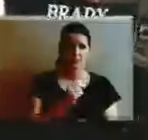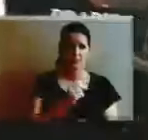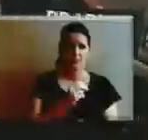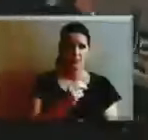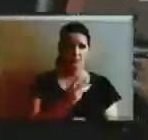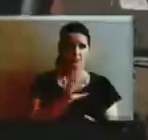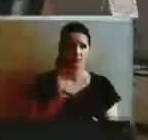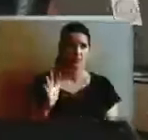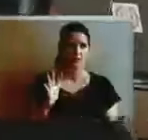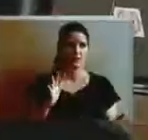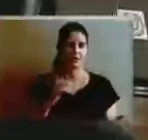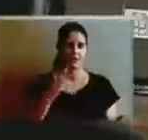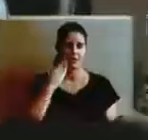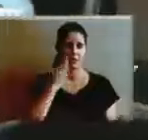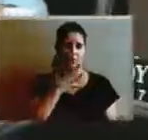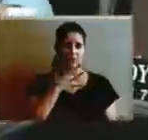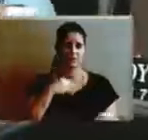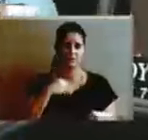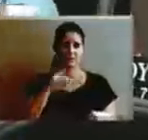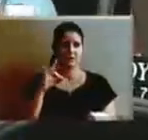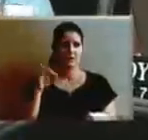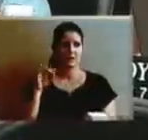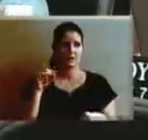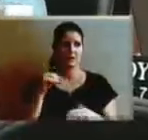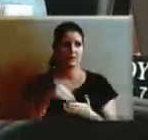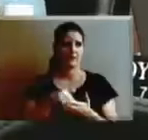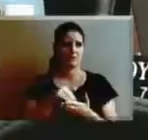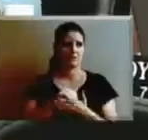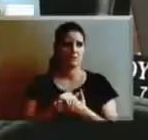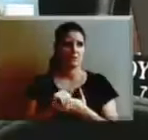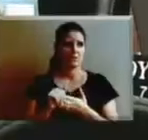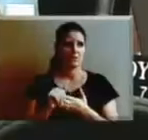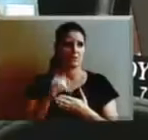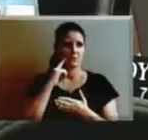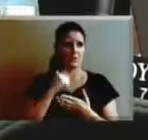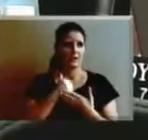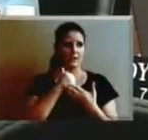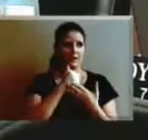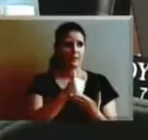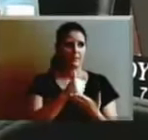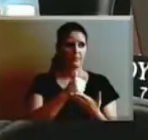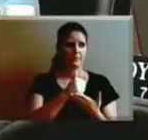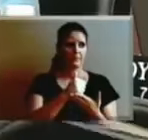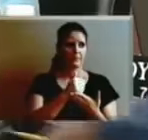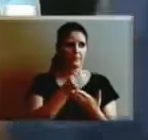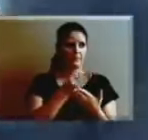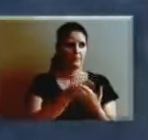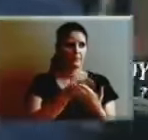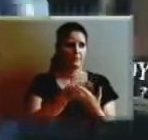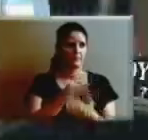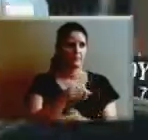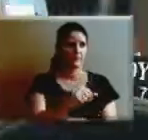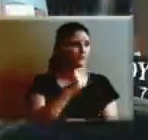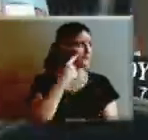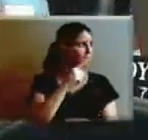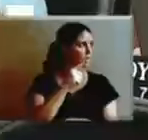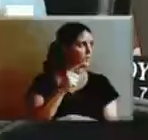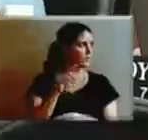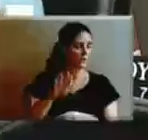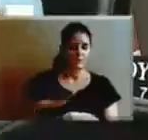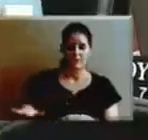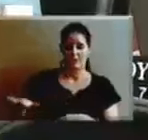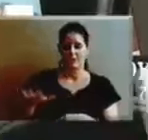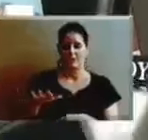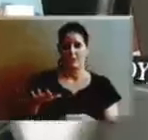we're accepting $80,000 from Metro Government tonight to help fund Neighborhood Place. But my question is, what's that